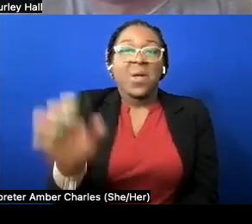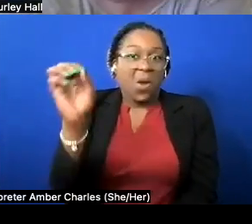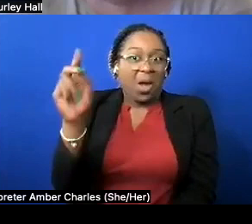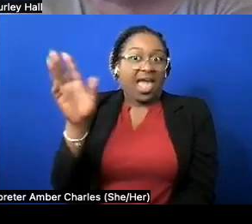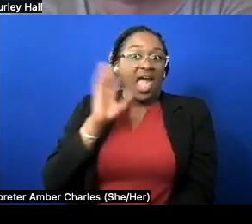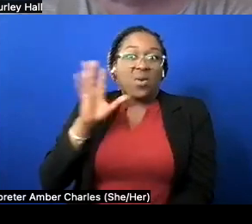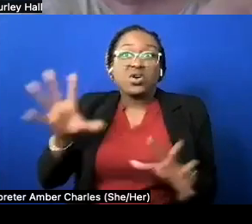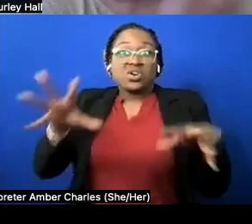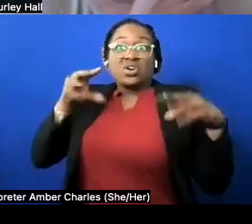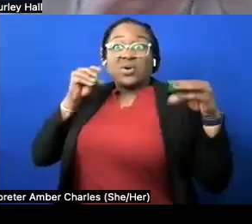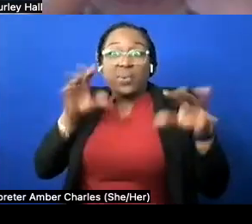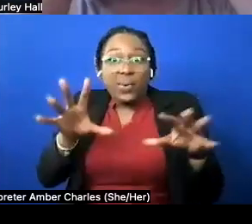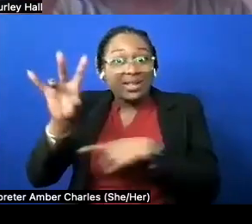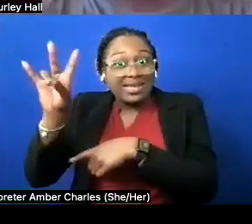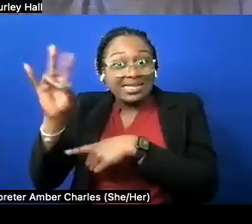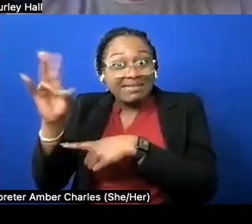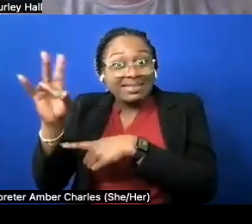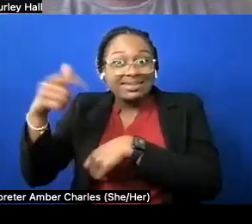will move on with the program.